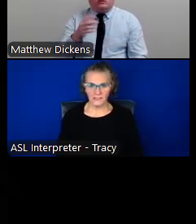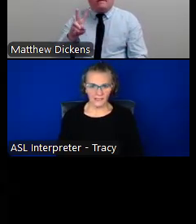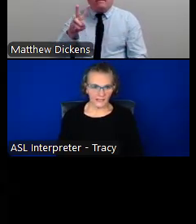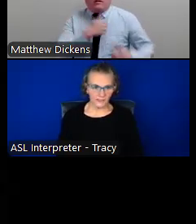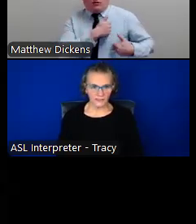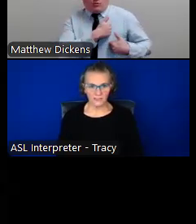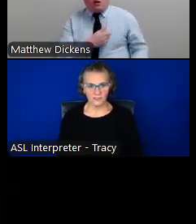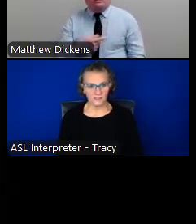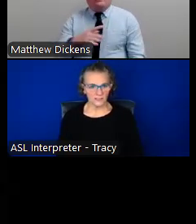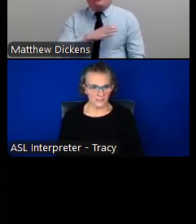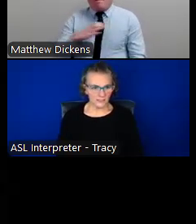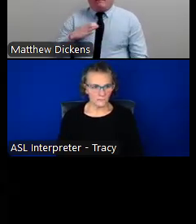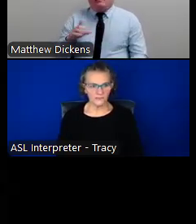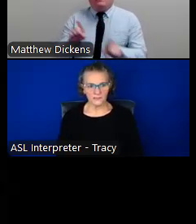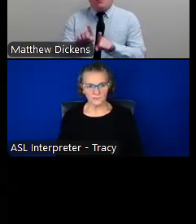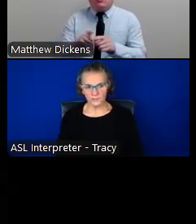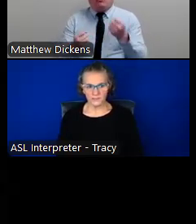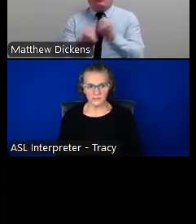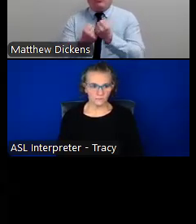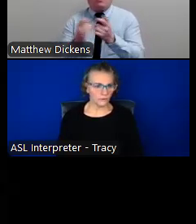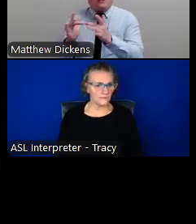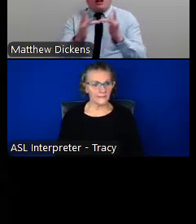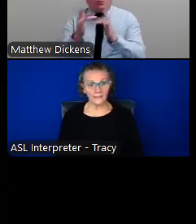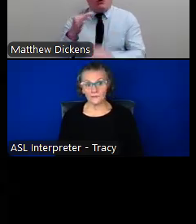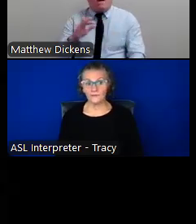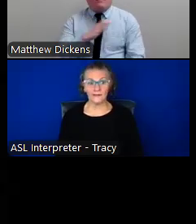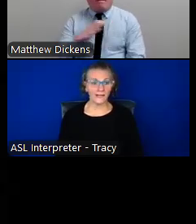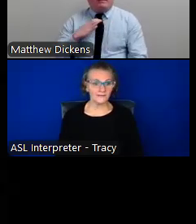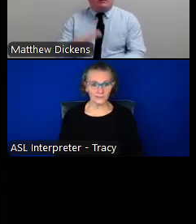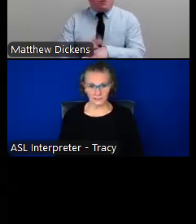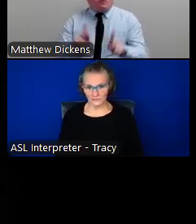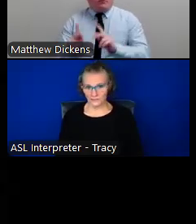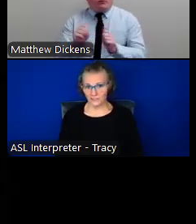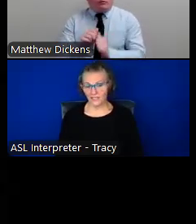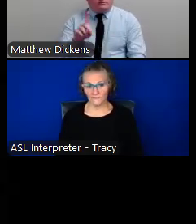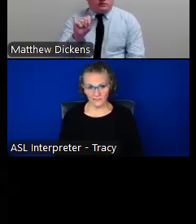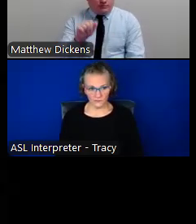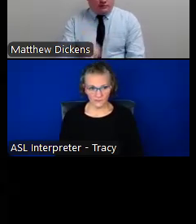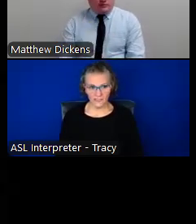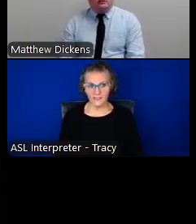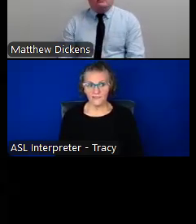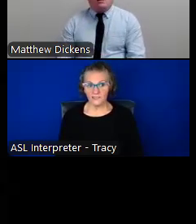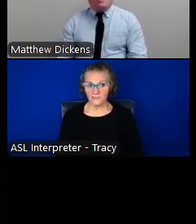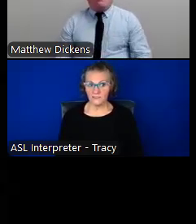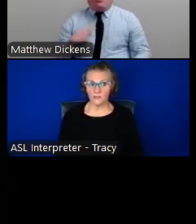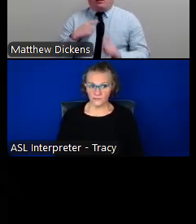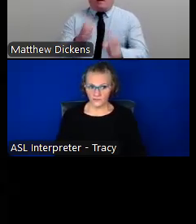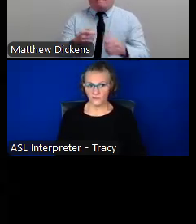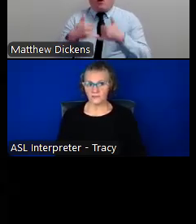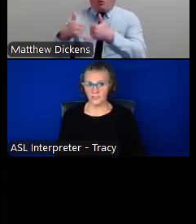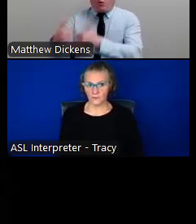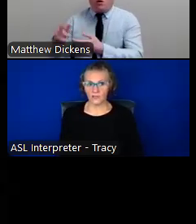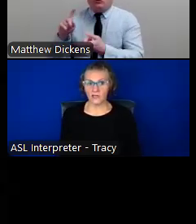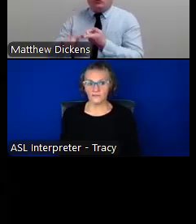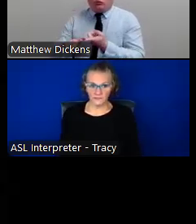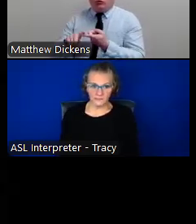justice, education, emergency preparedness, employment, health, housing, transportation, and veterans. The committee also supports